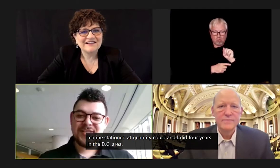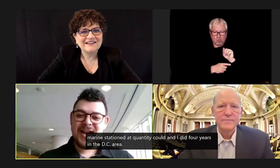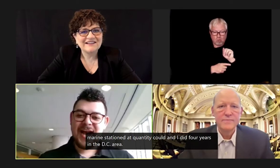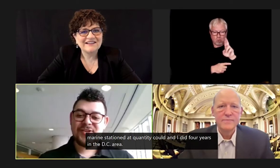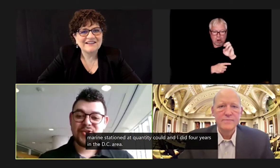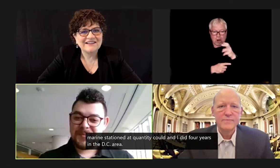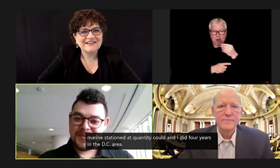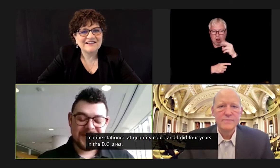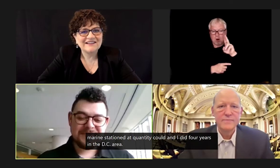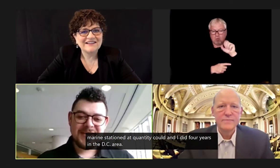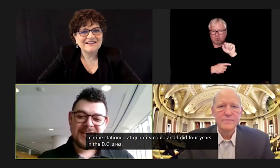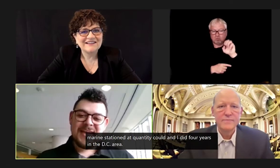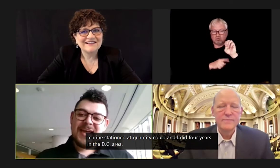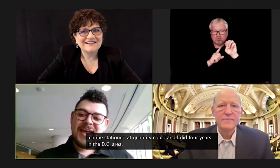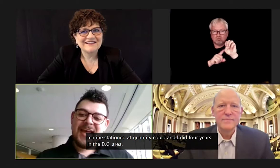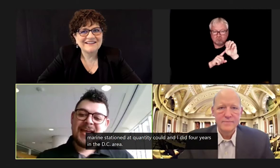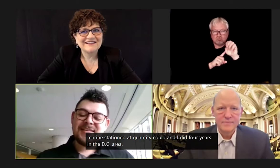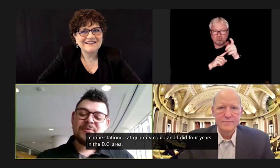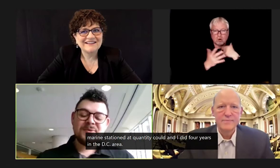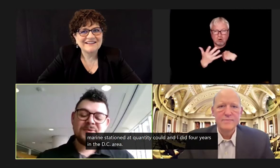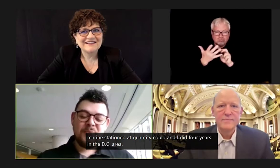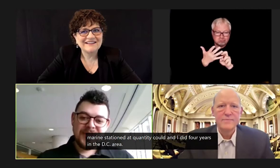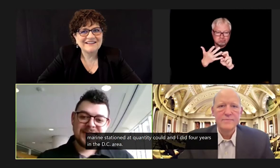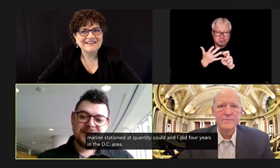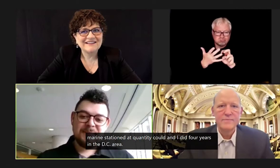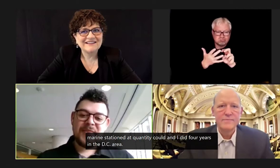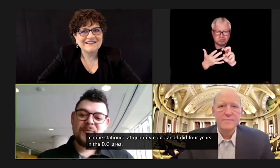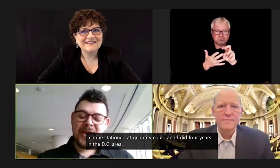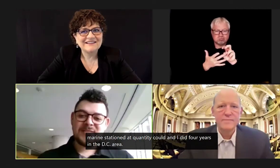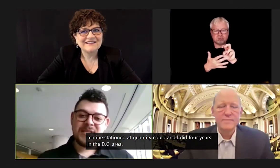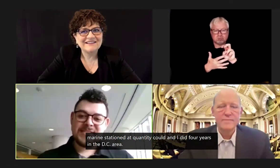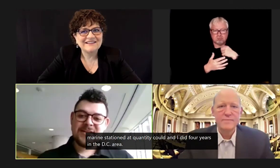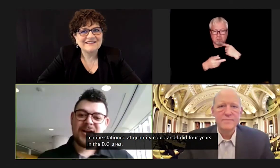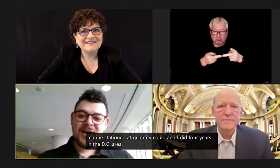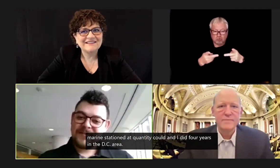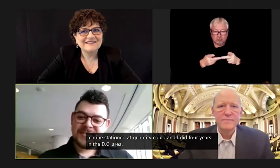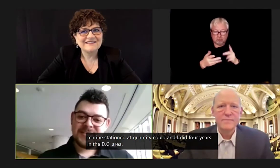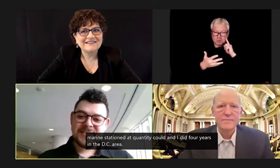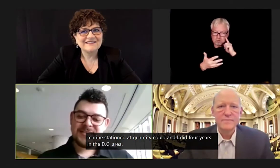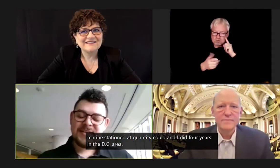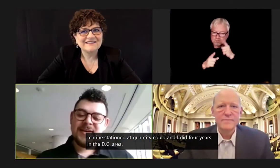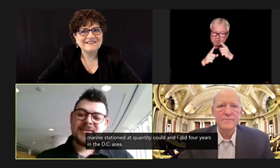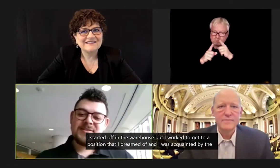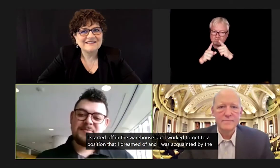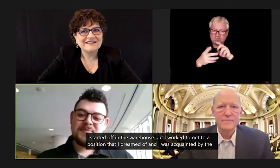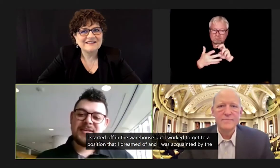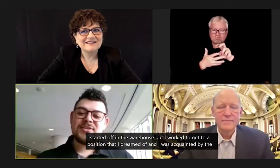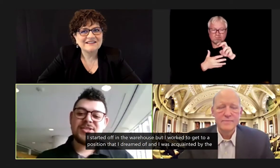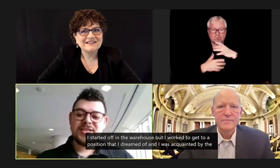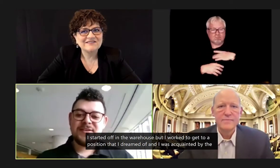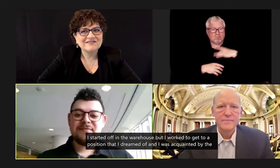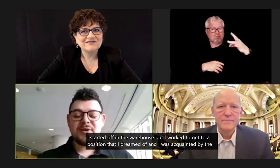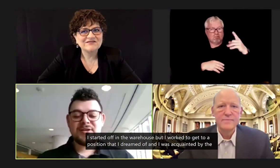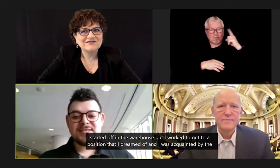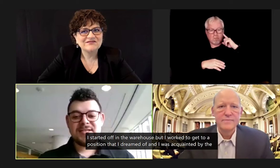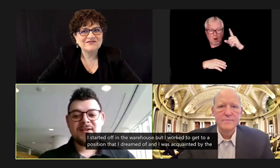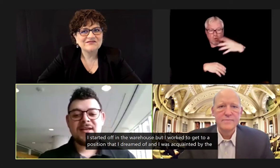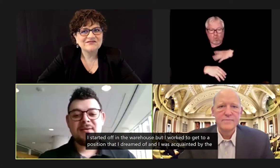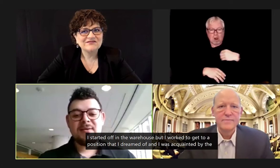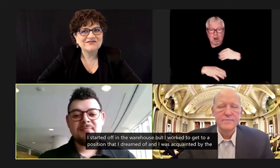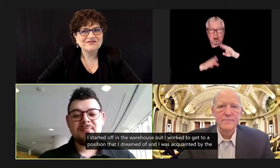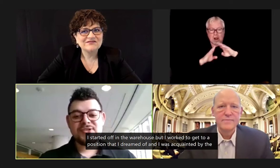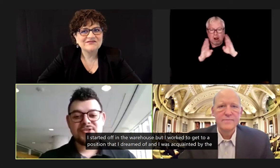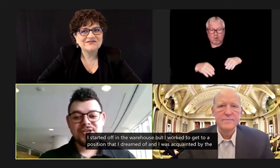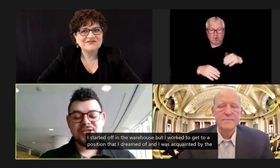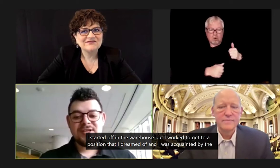position that I dreamed of, and I was appointed by the White House military offices to be the Chief of Personnel